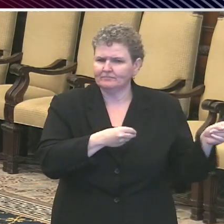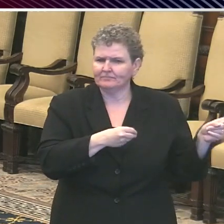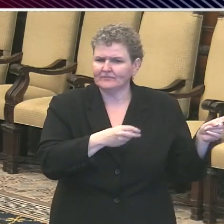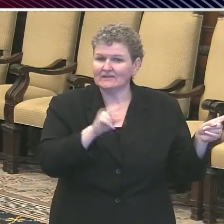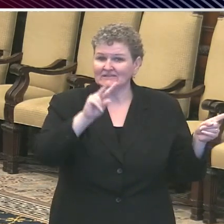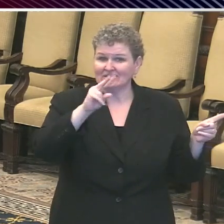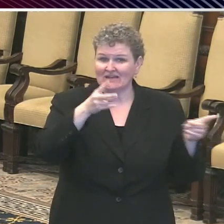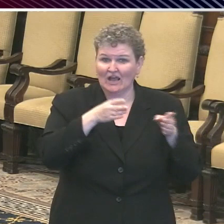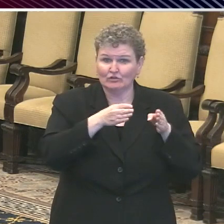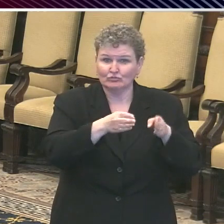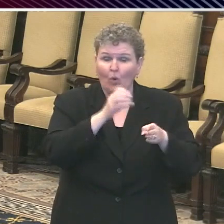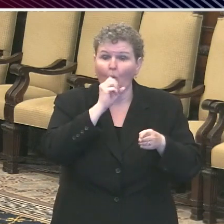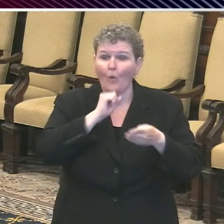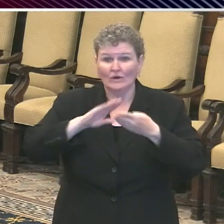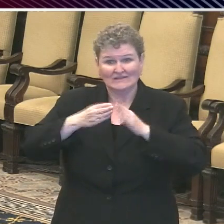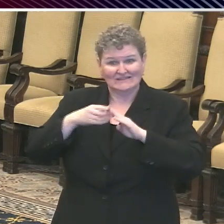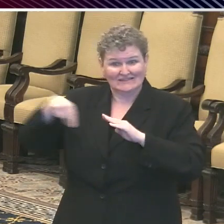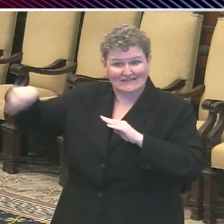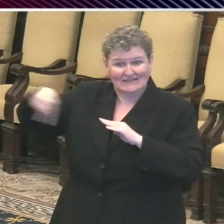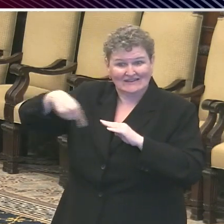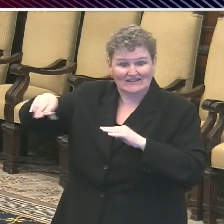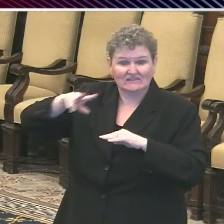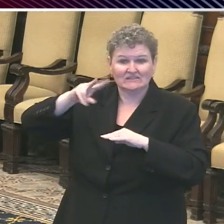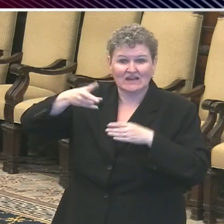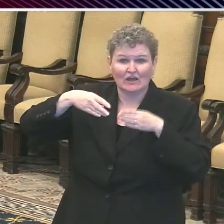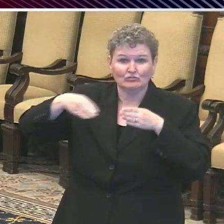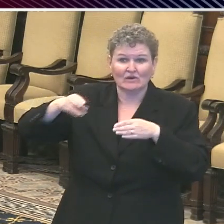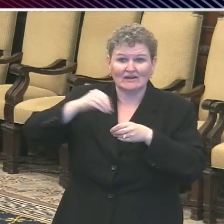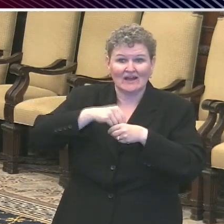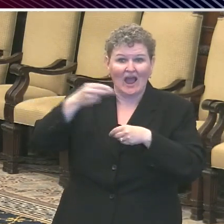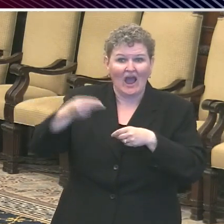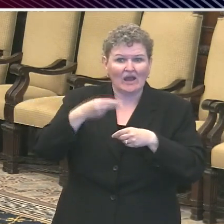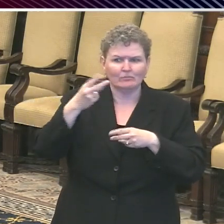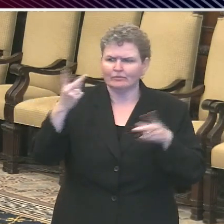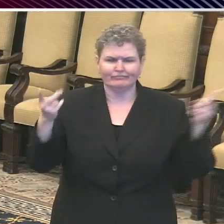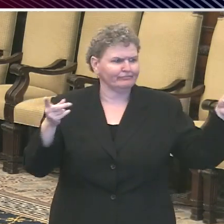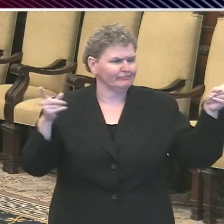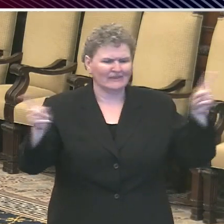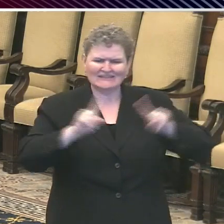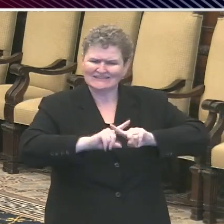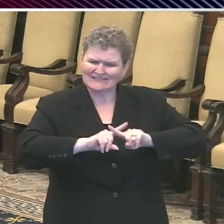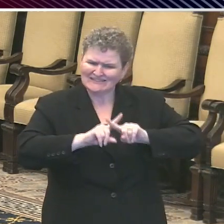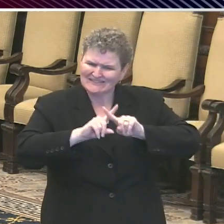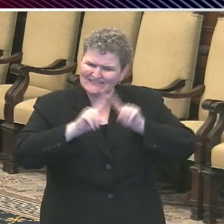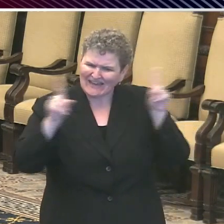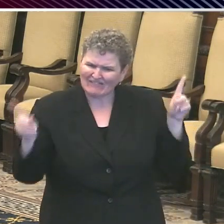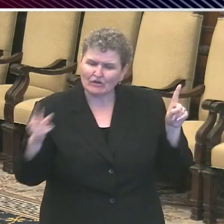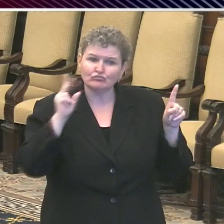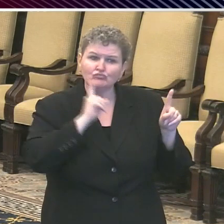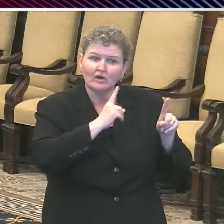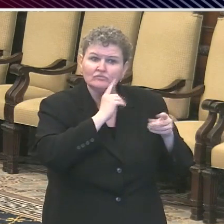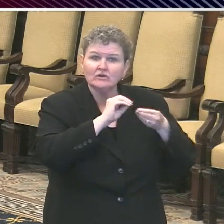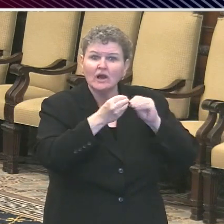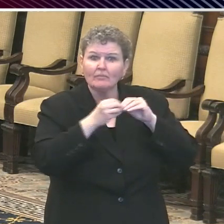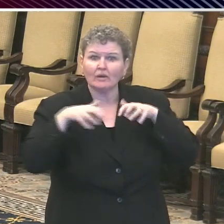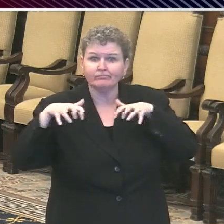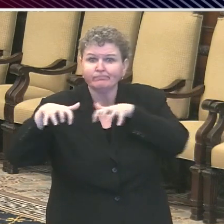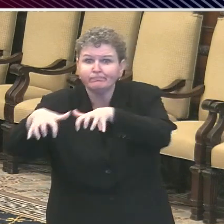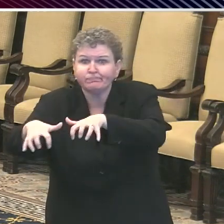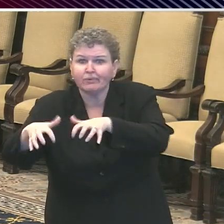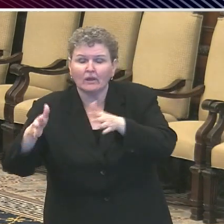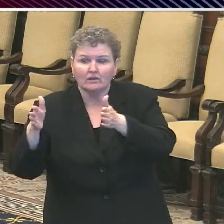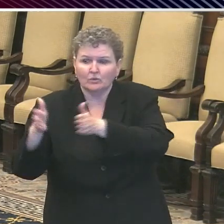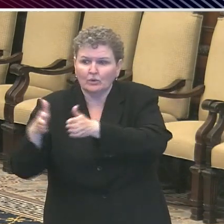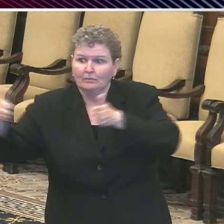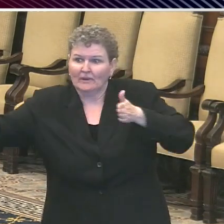little bit different than Second Street in Harrisburg. The density is different. The number of restaurants are different. Our sidewalk widths are different. And